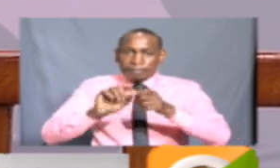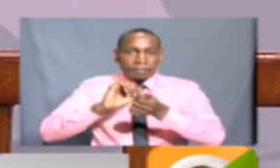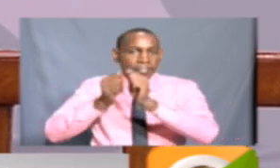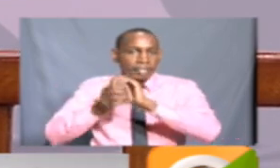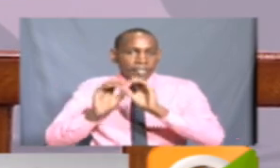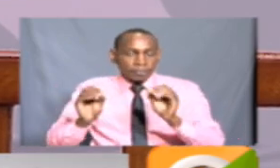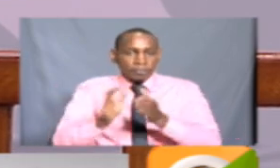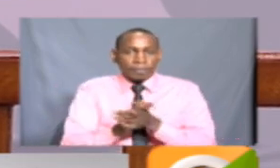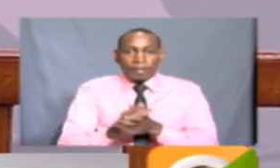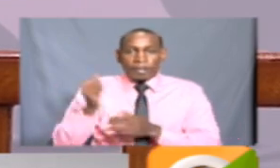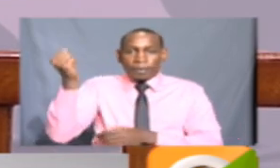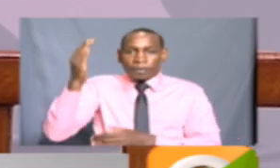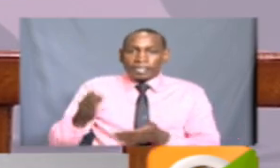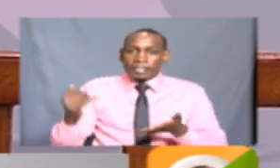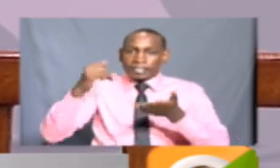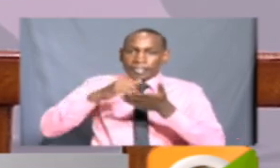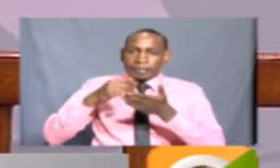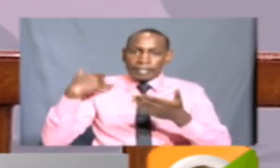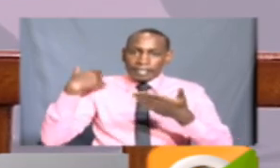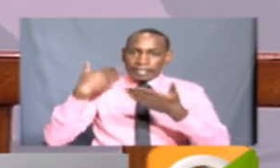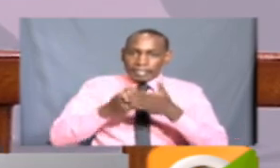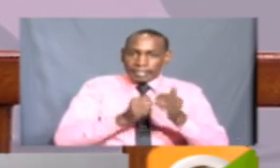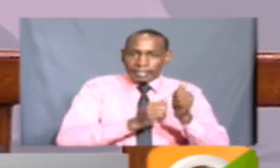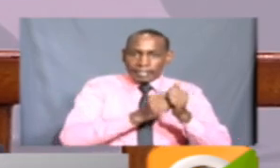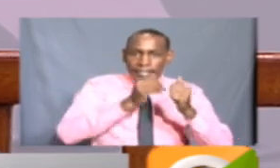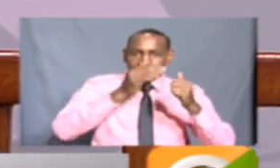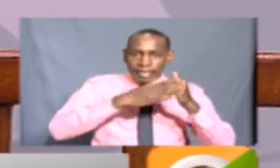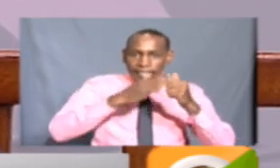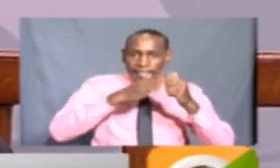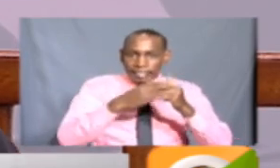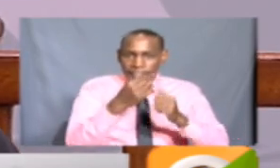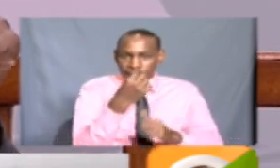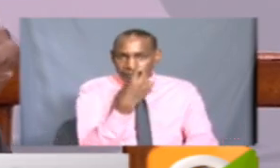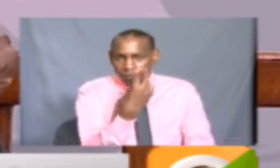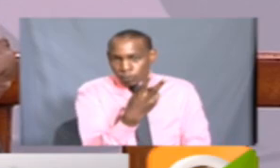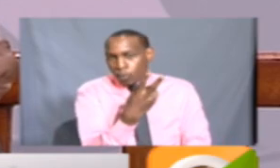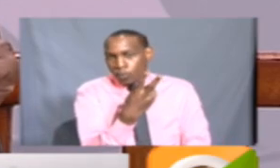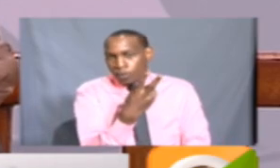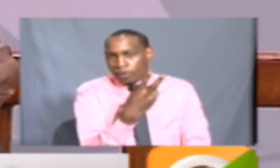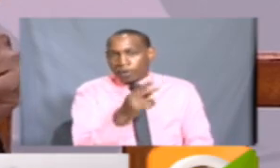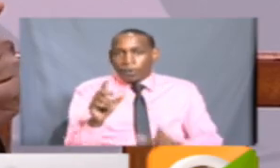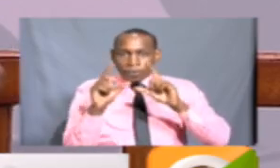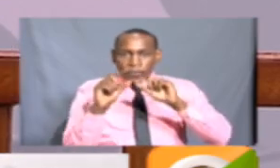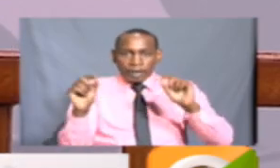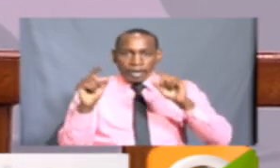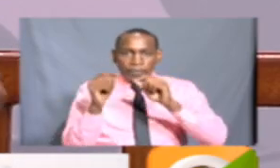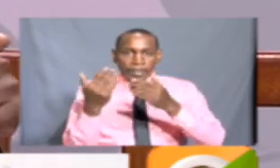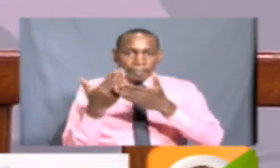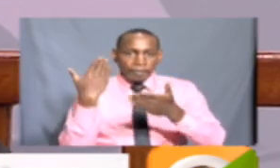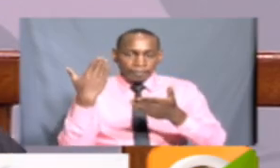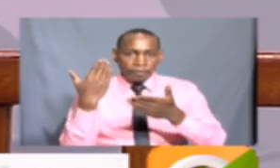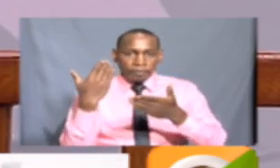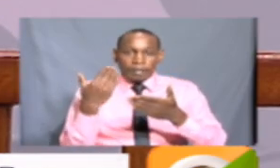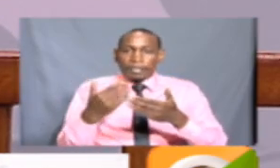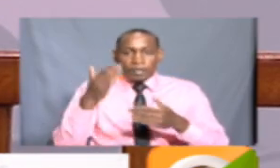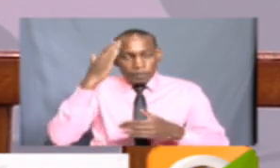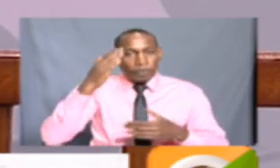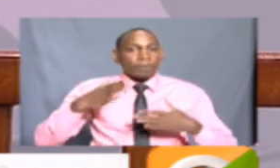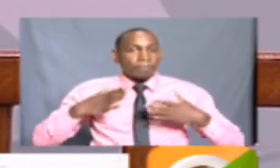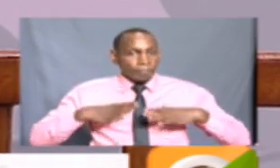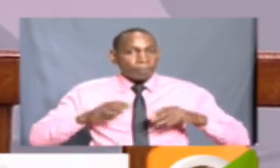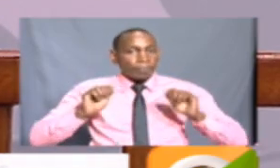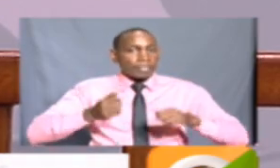those who are involved in the handshakes from 1992, and I've said this before, much to the anger of my audience, and I'll repeat